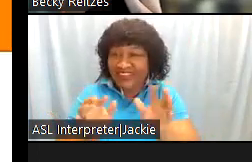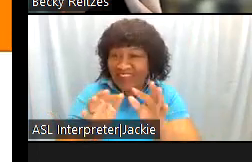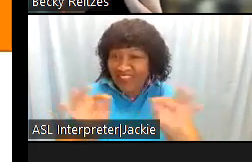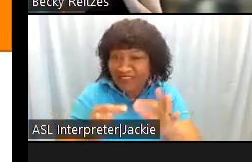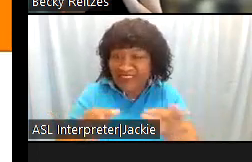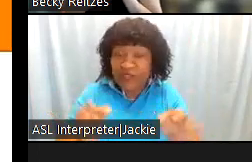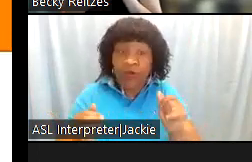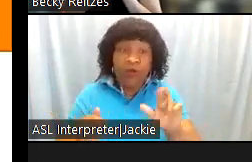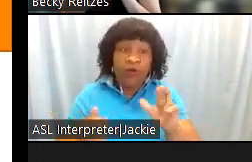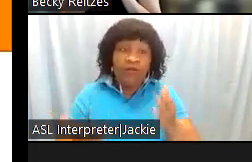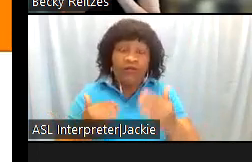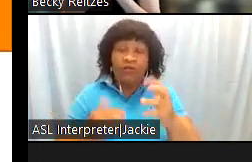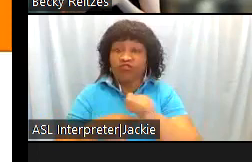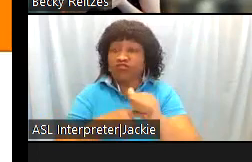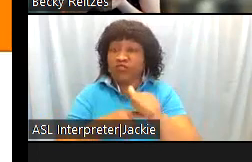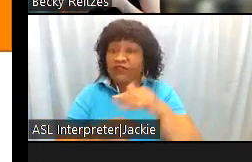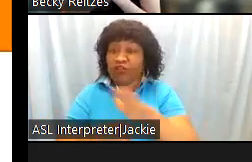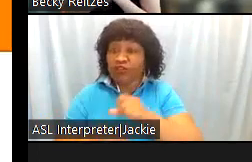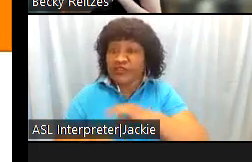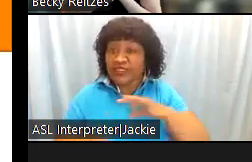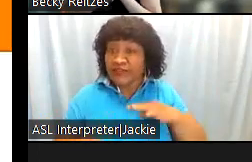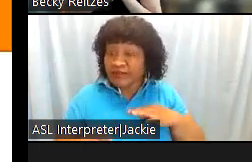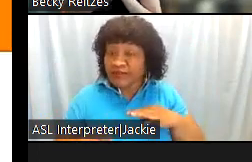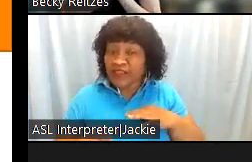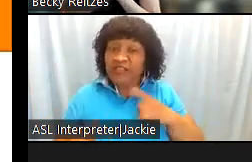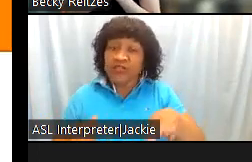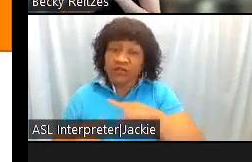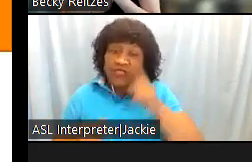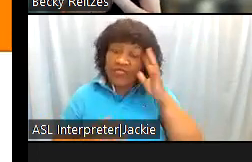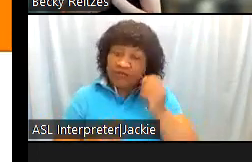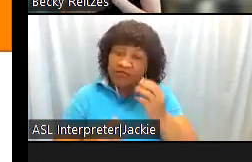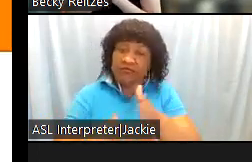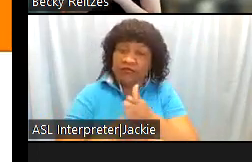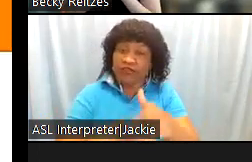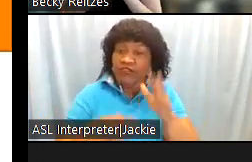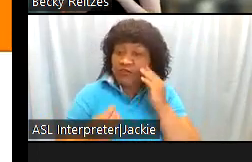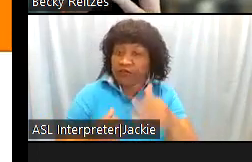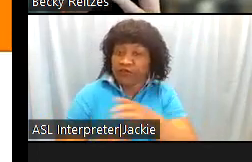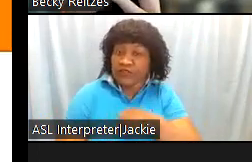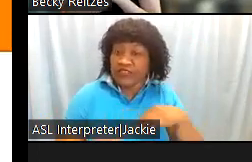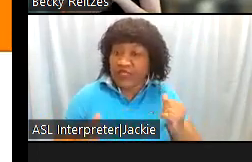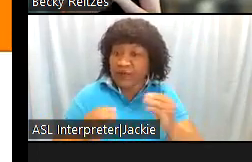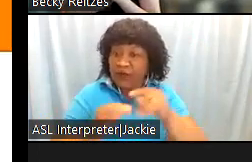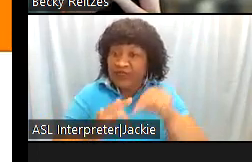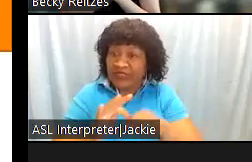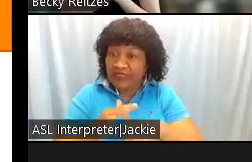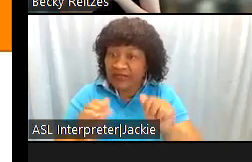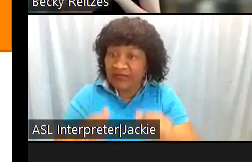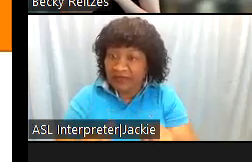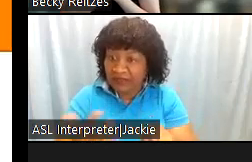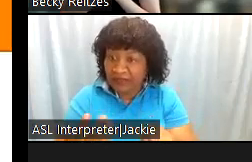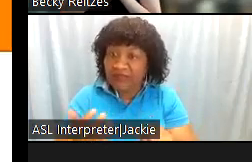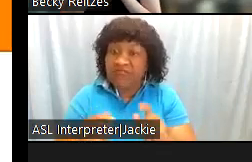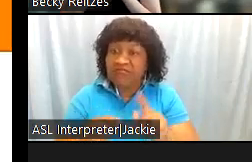if you would want a training for your staff to be able to share this information in more details and in respectful